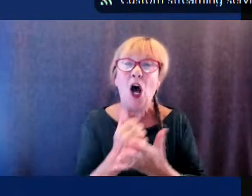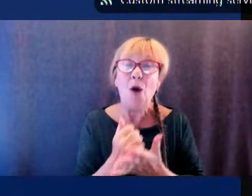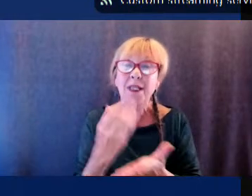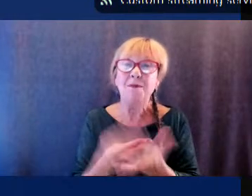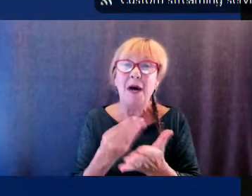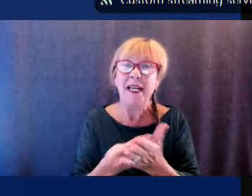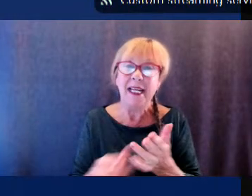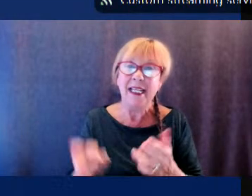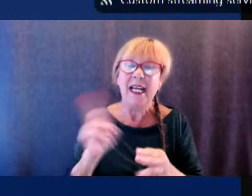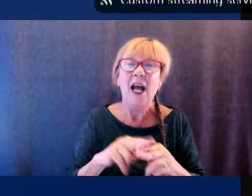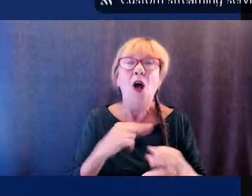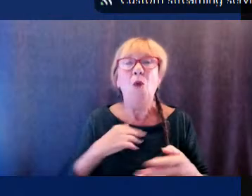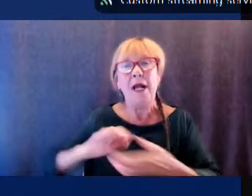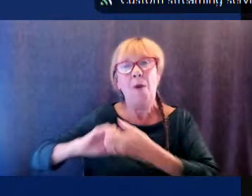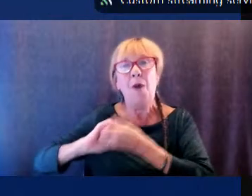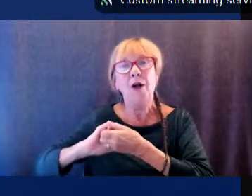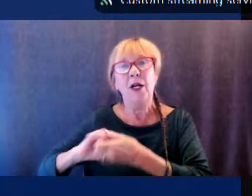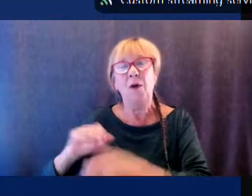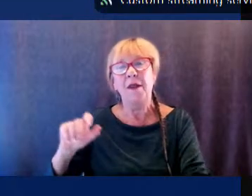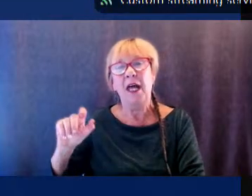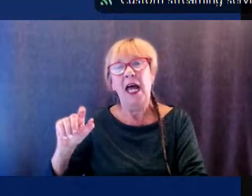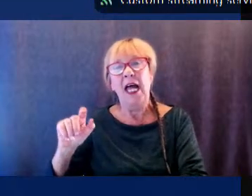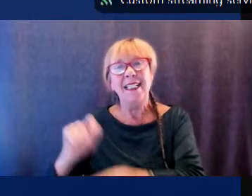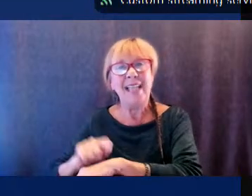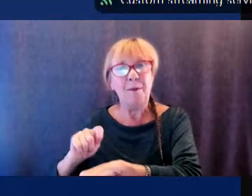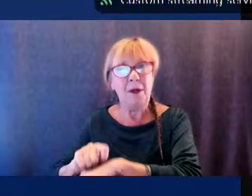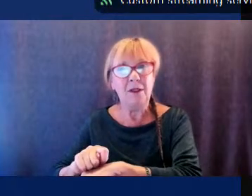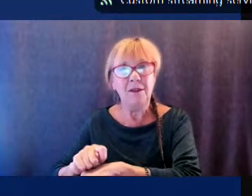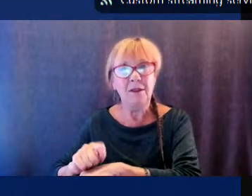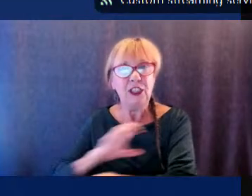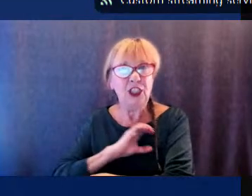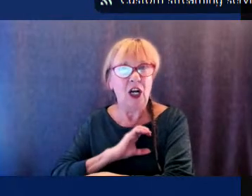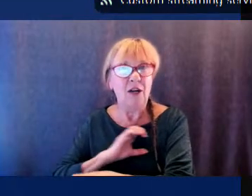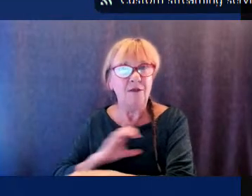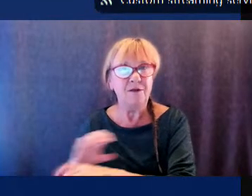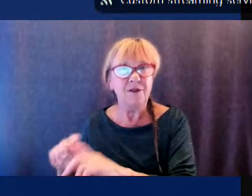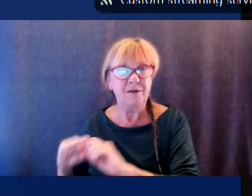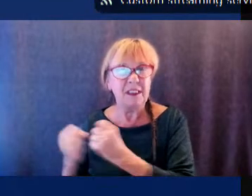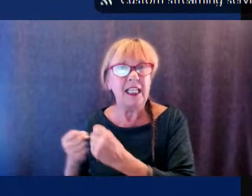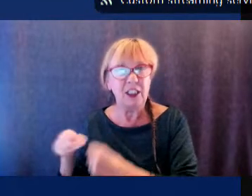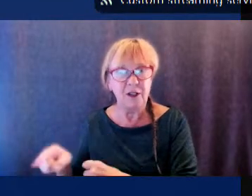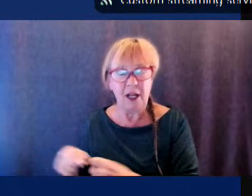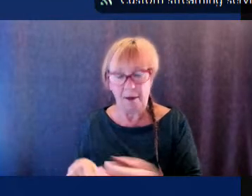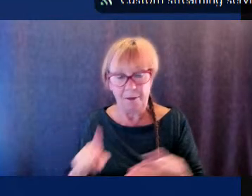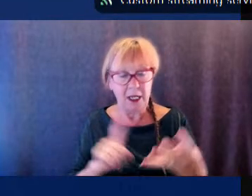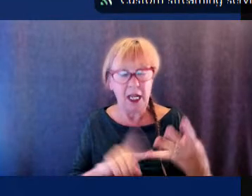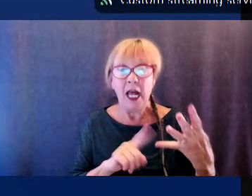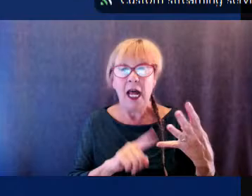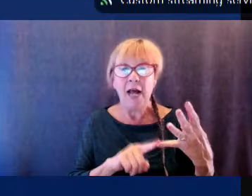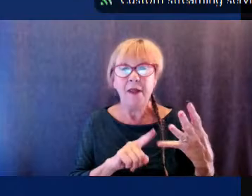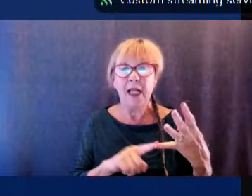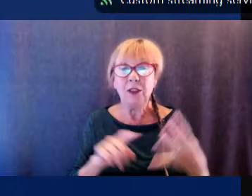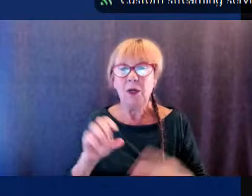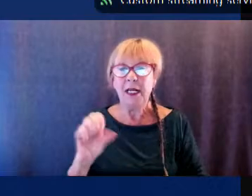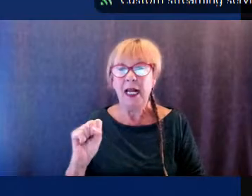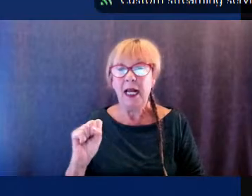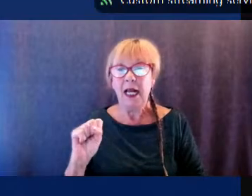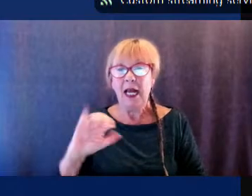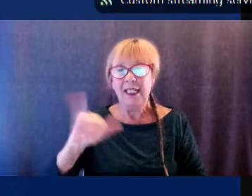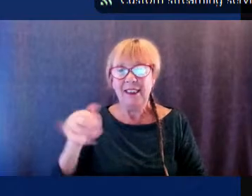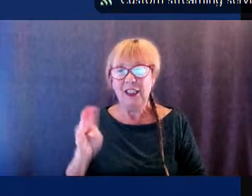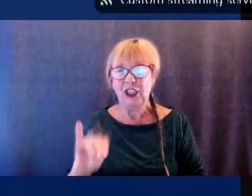Temple Sheriff Station. And then lastly, on Sunday, January 4th, we are going to have a